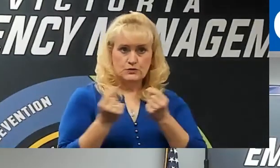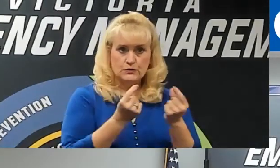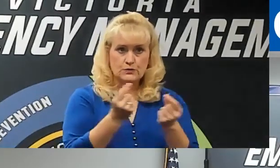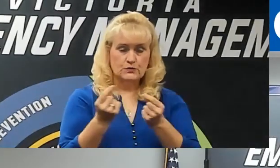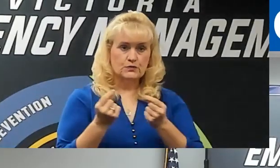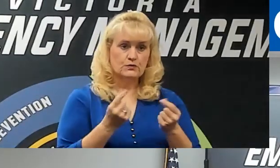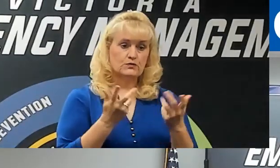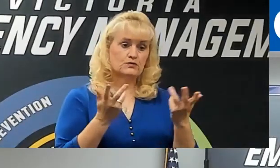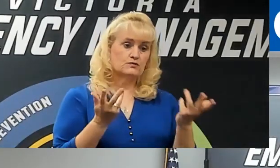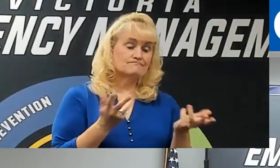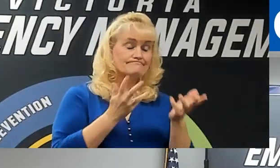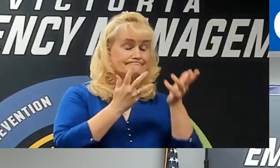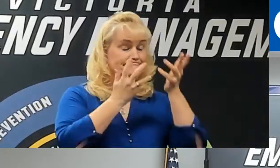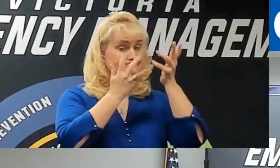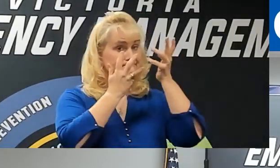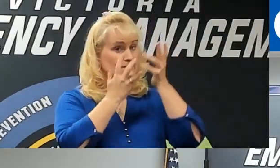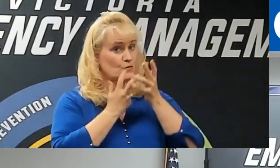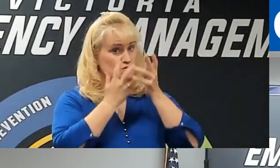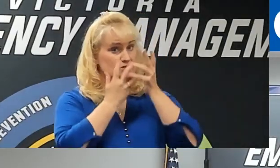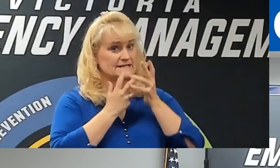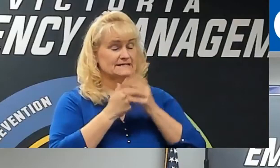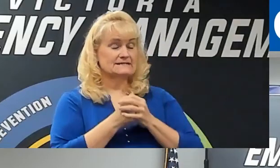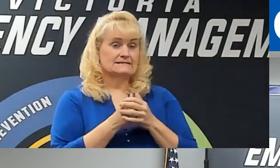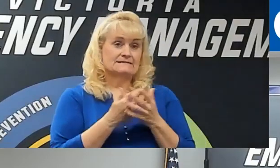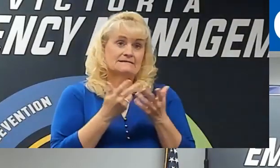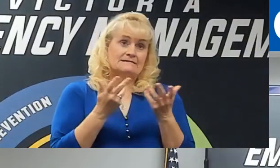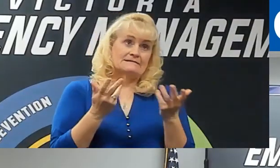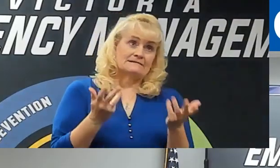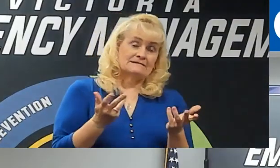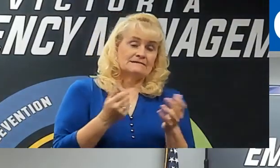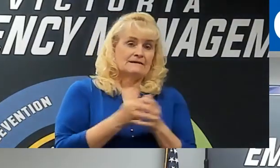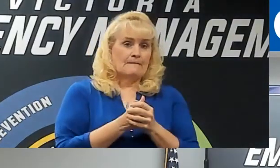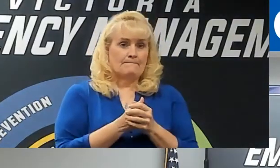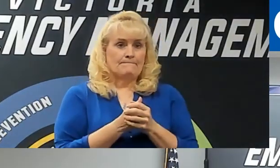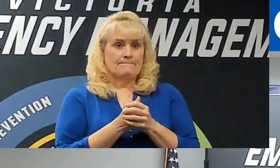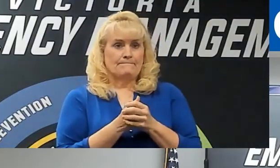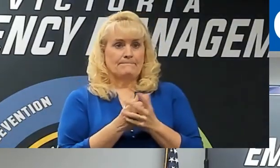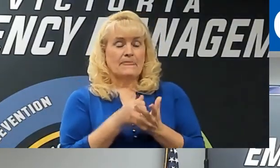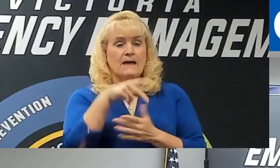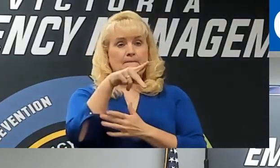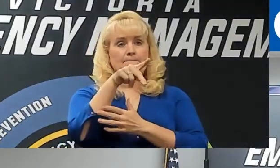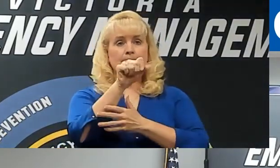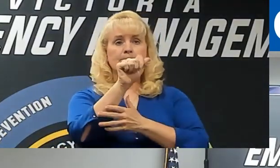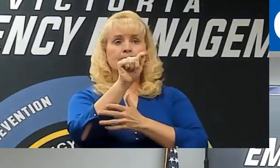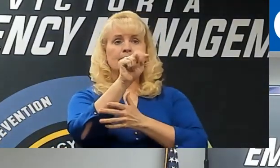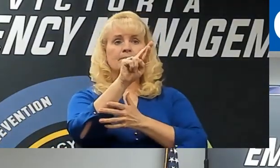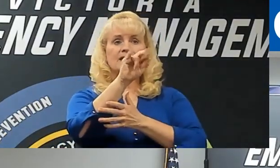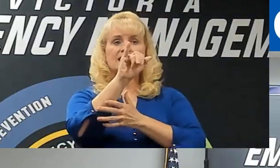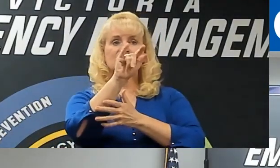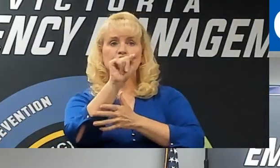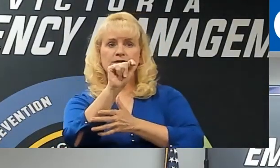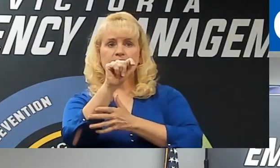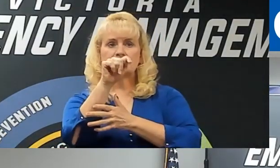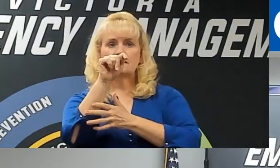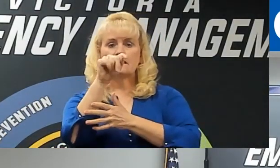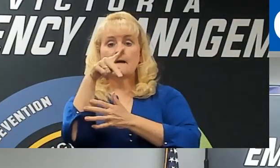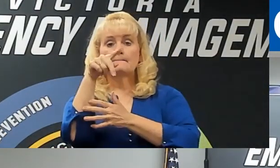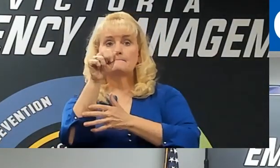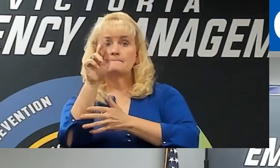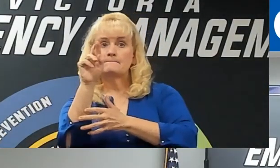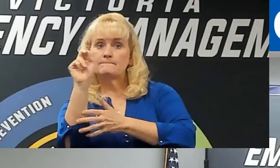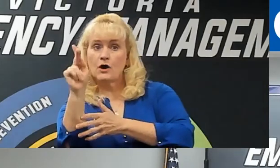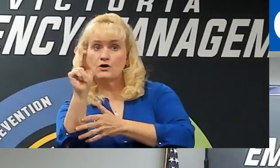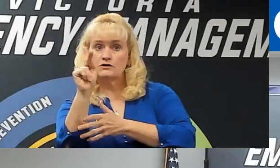And it is unfortunate because it's always a good time out there every year, but Patriot Park on July 4th, which